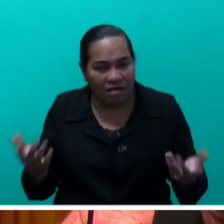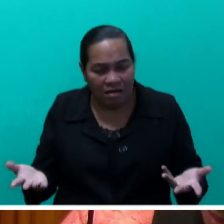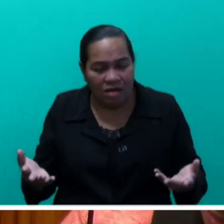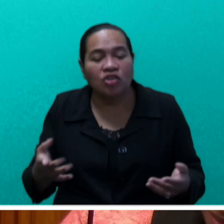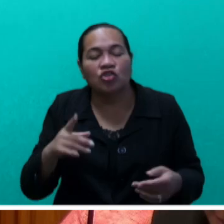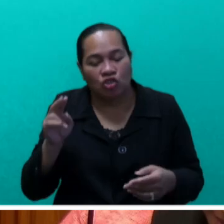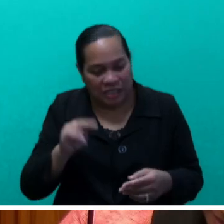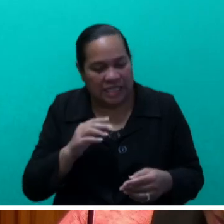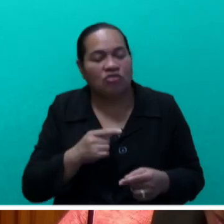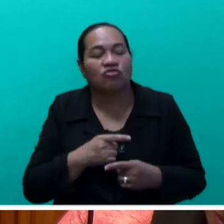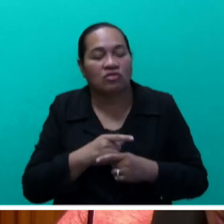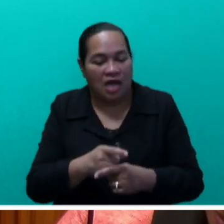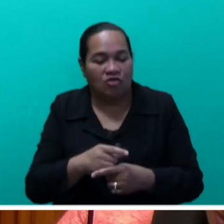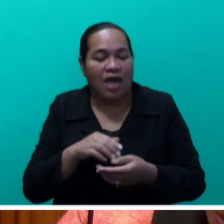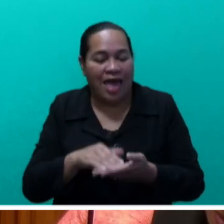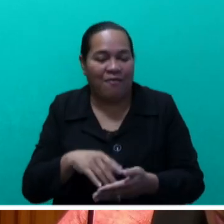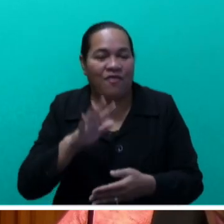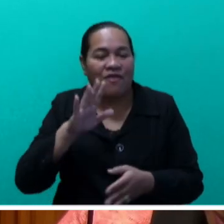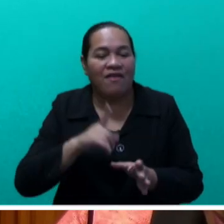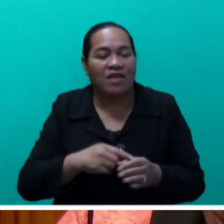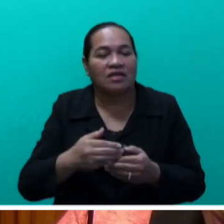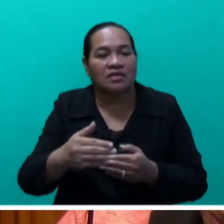health strategies in the next 5 years.